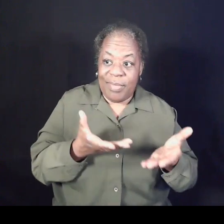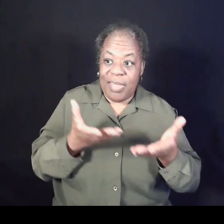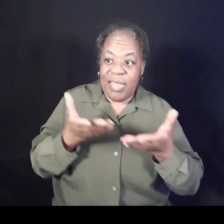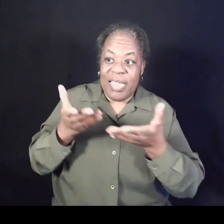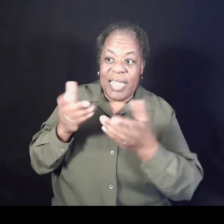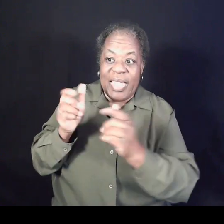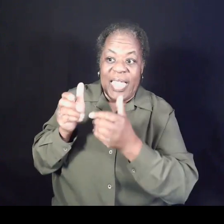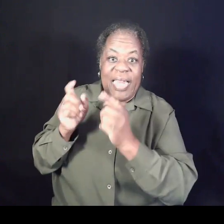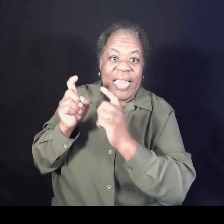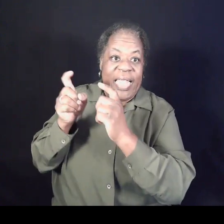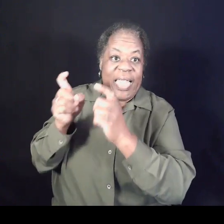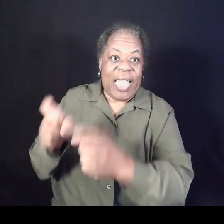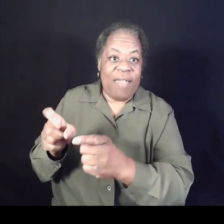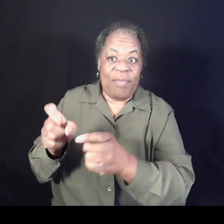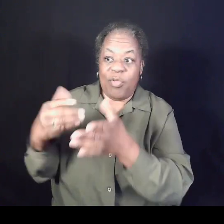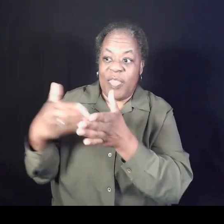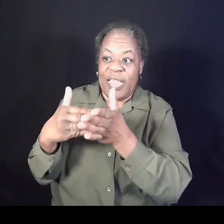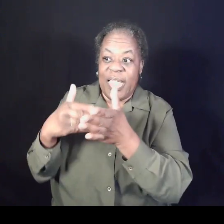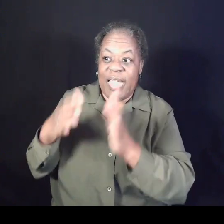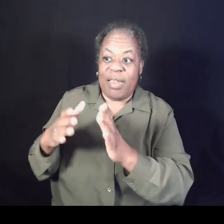the opposing chief.